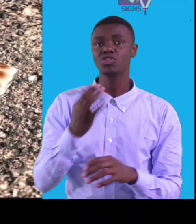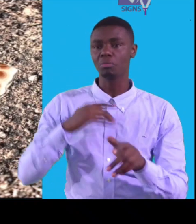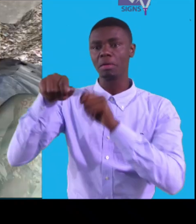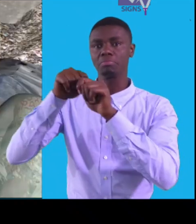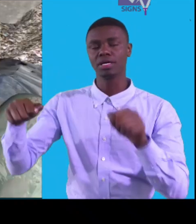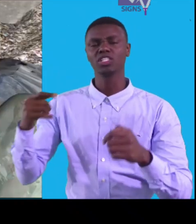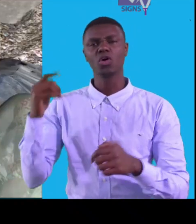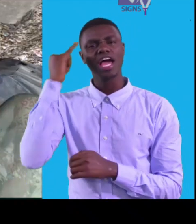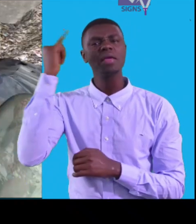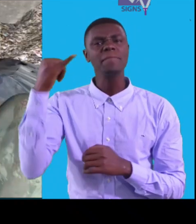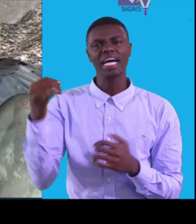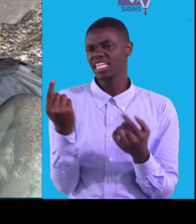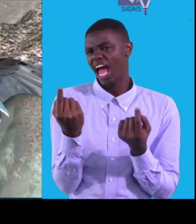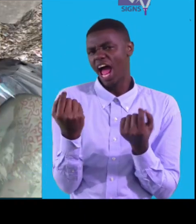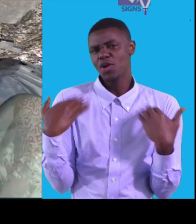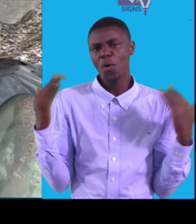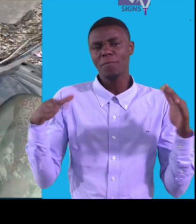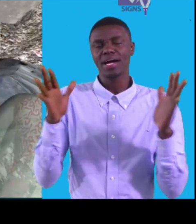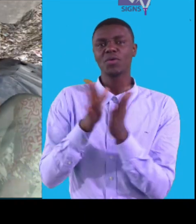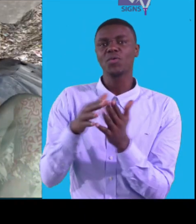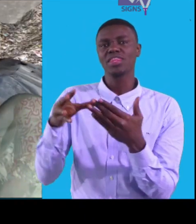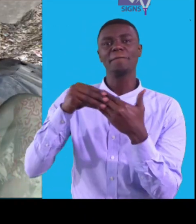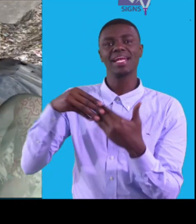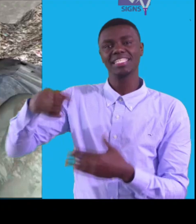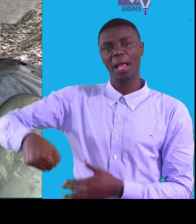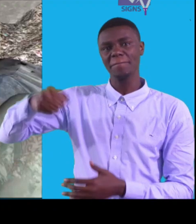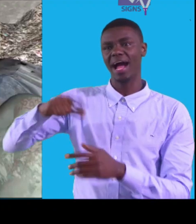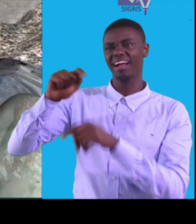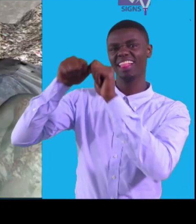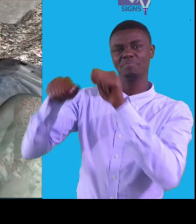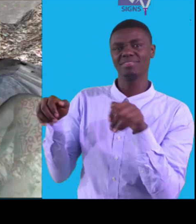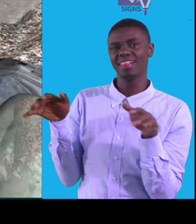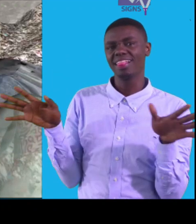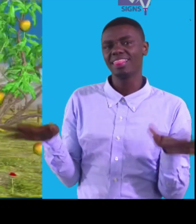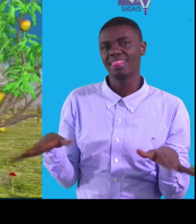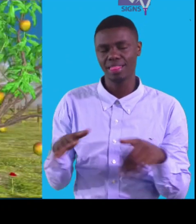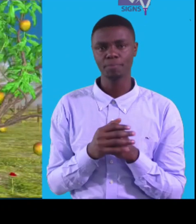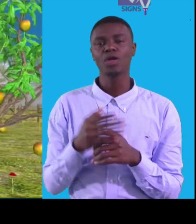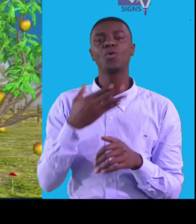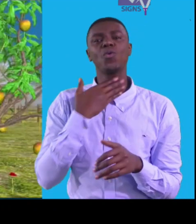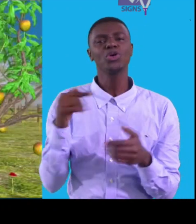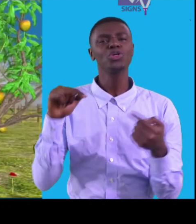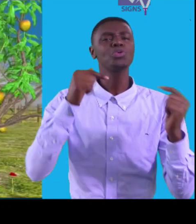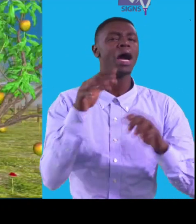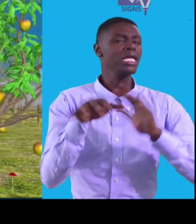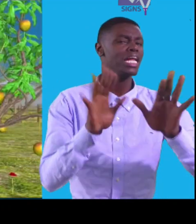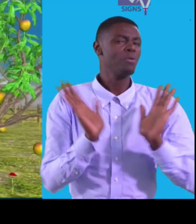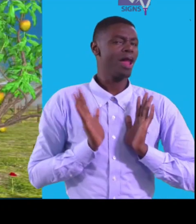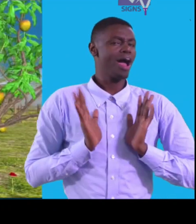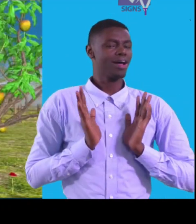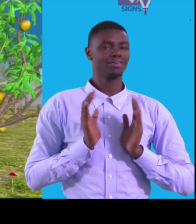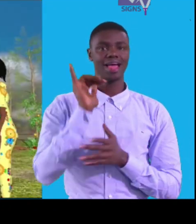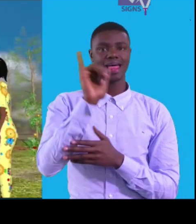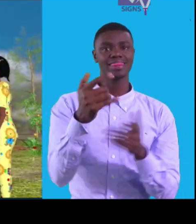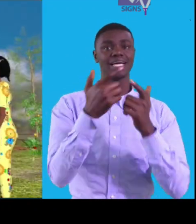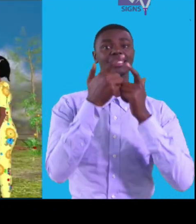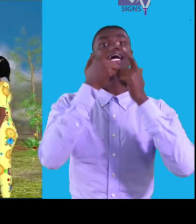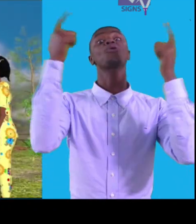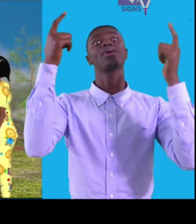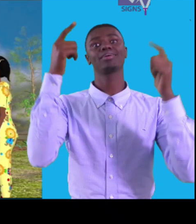in it. Just imagine a little bird with a plastic bag stuck on its leg. I don't want to hurt any